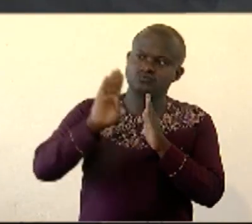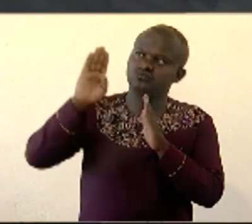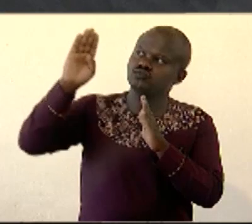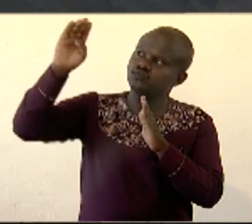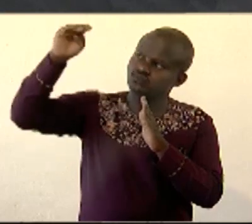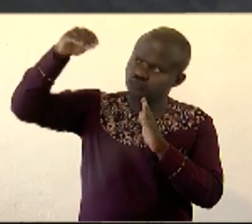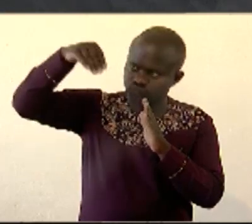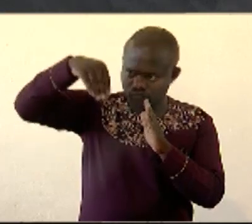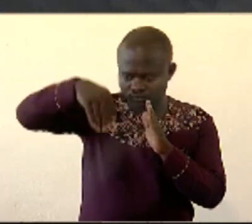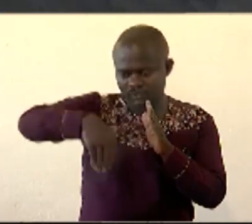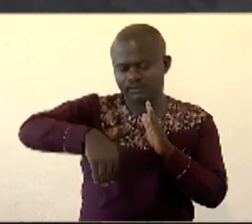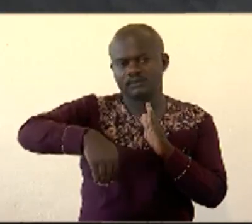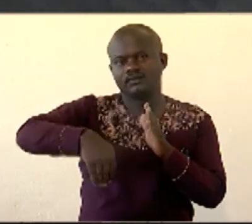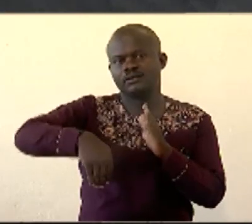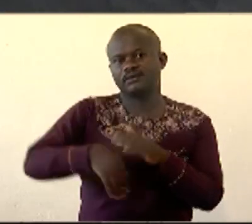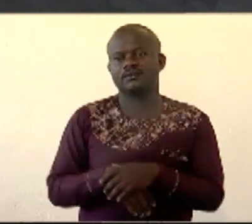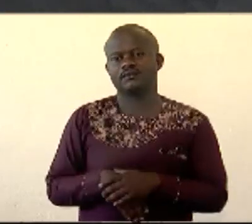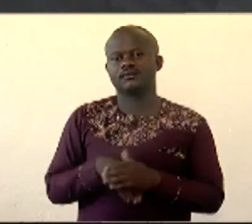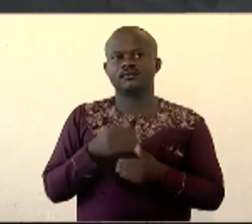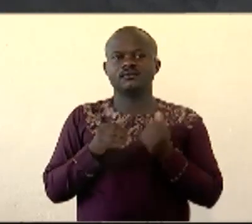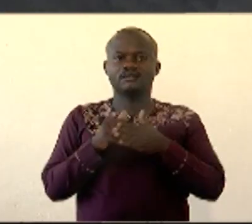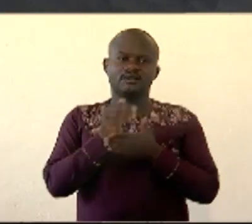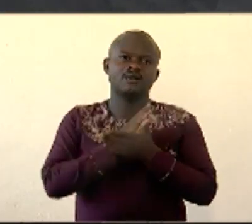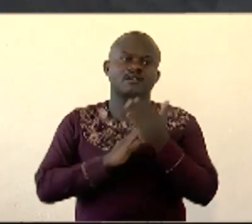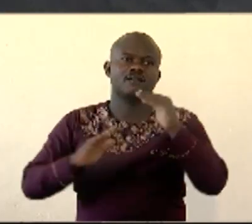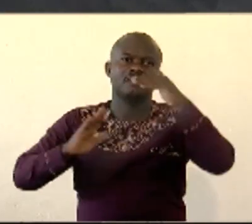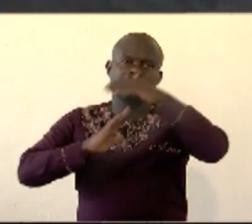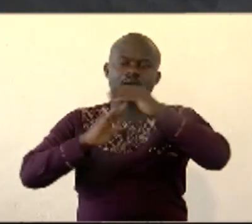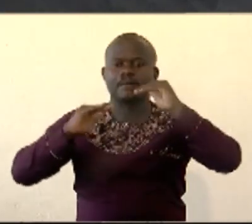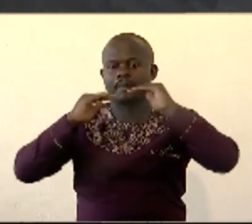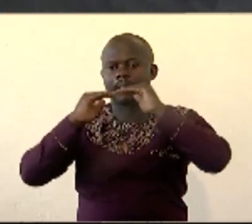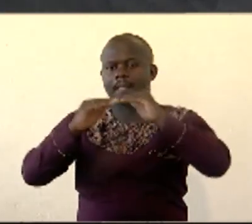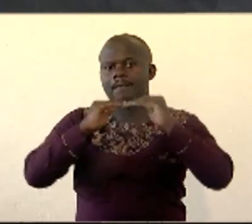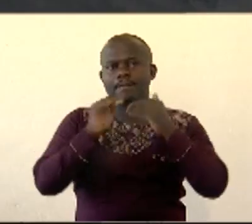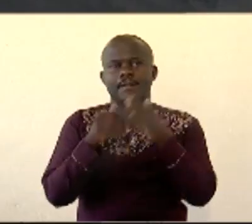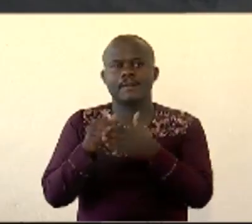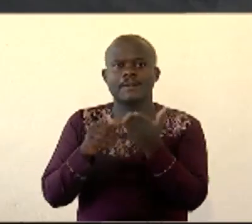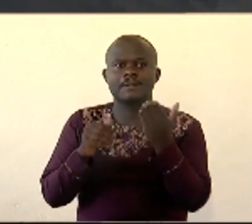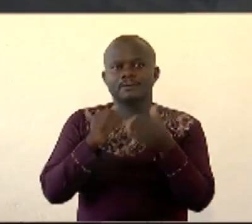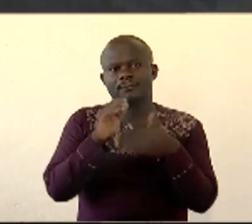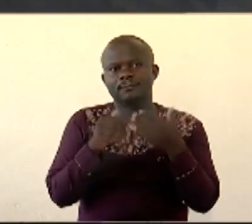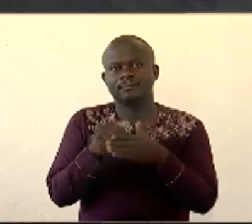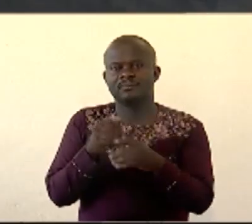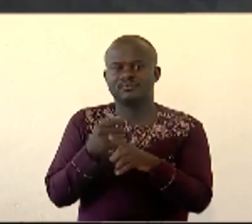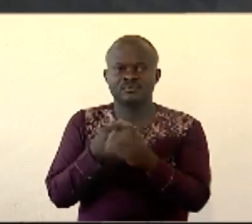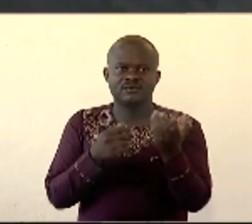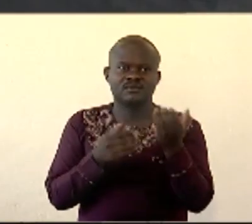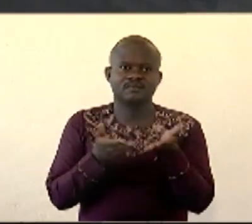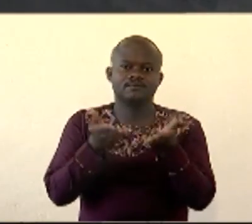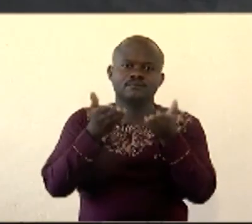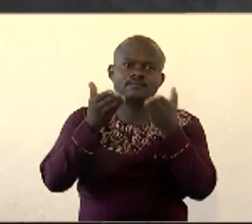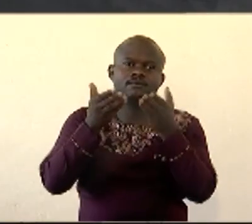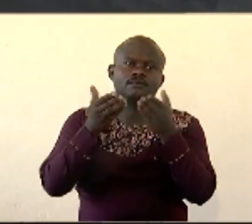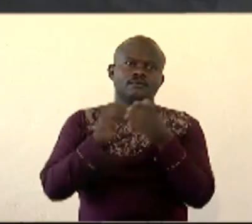in the reaction of photosynthesis. And that one we read into what we call being denaturing. This side is supposed to be, if I'm trying to draw, this one is